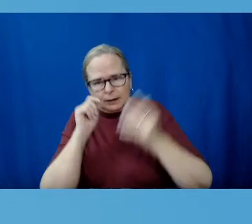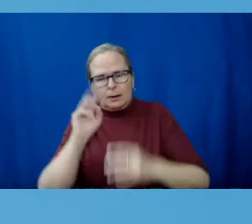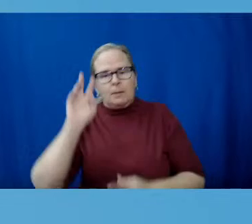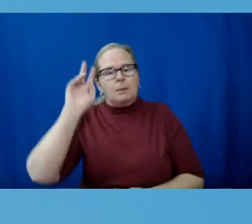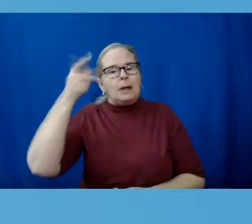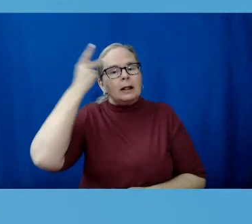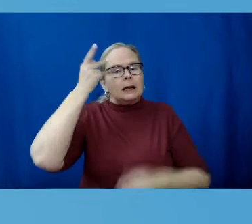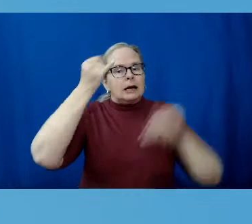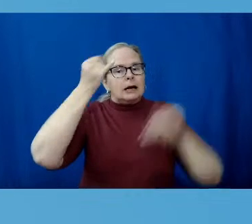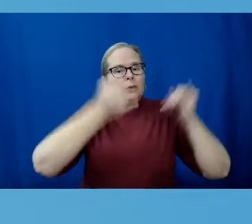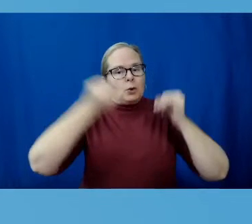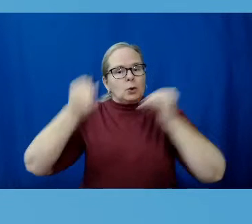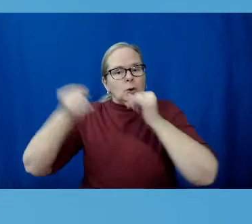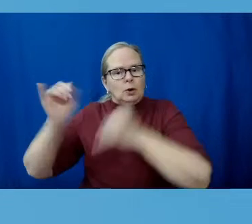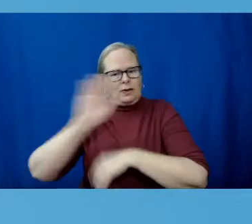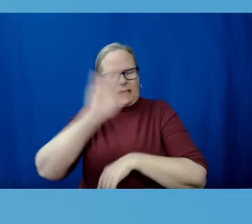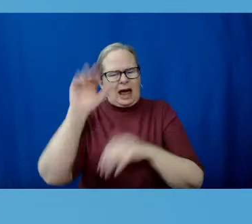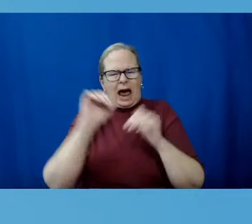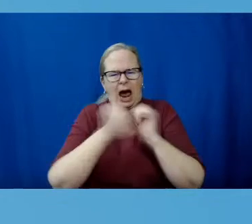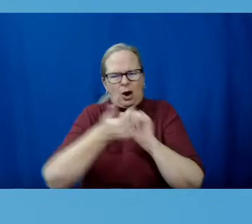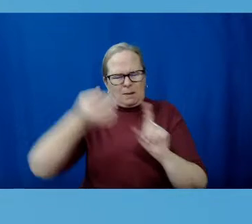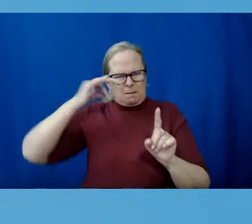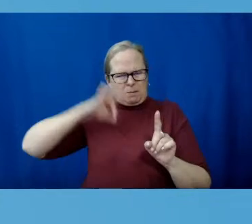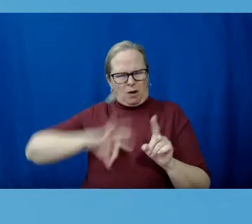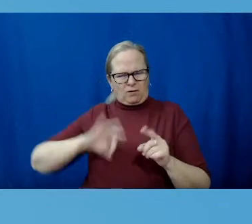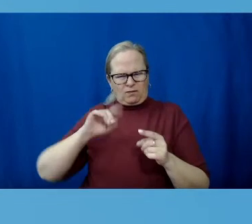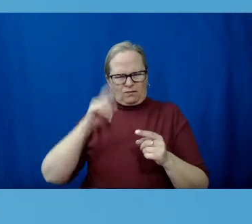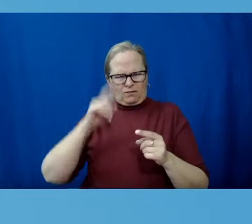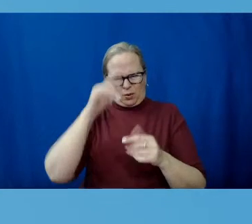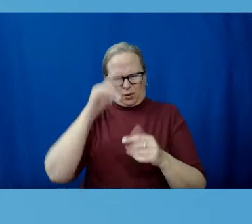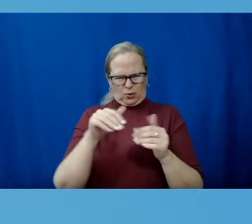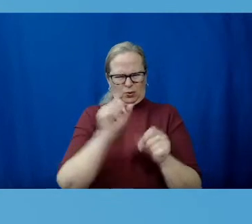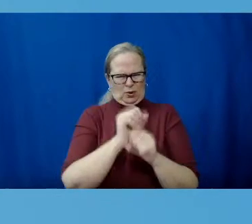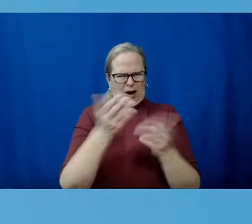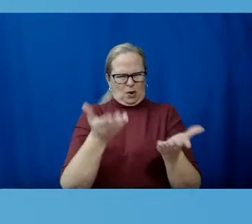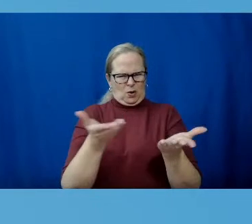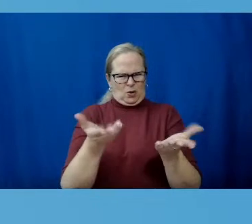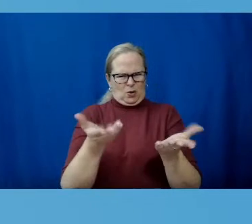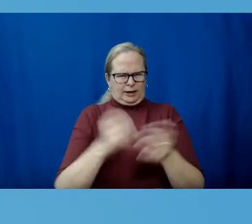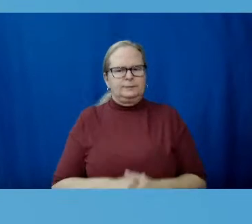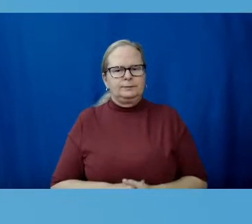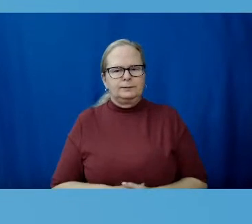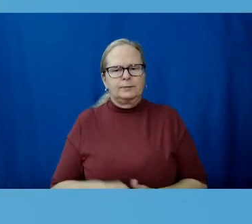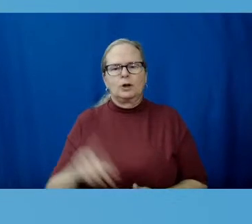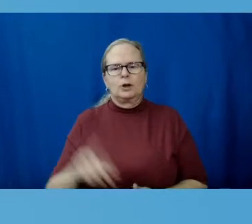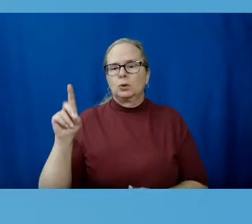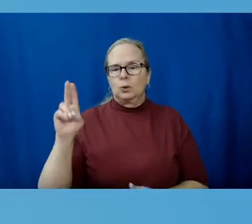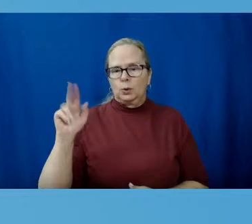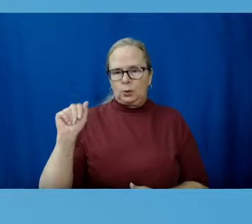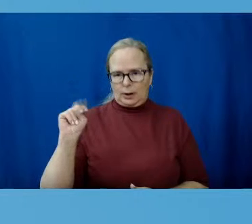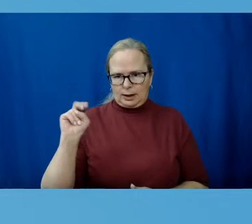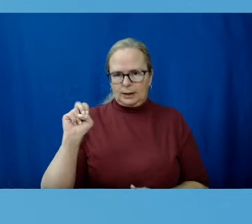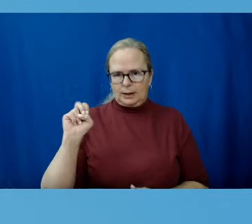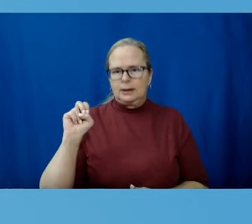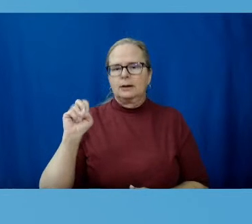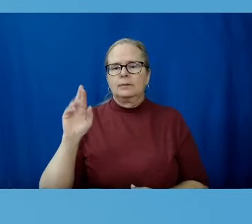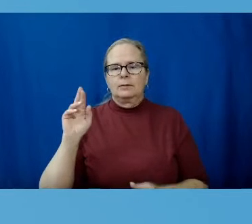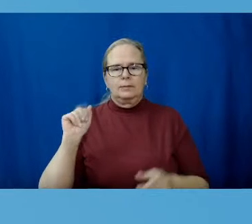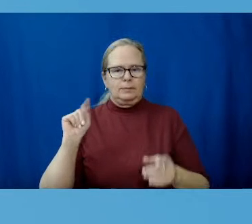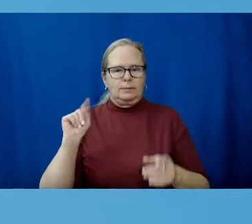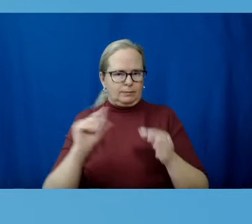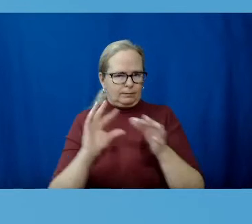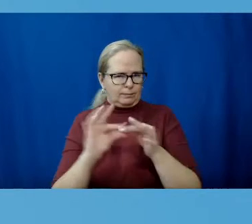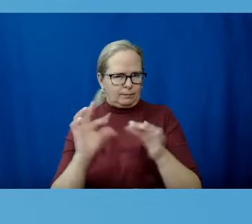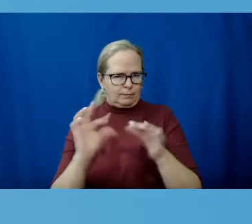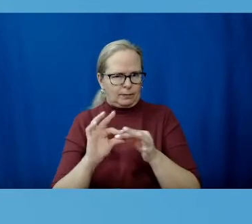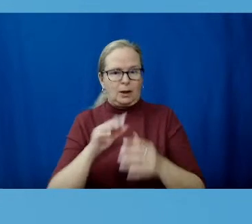been polling in this country a very long time, federally and provincially. If Kenney comes back from this, it will be the biggest comeback